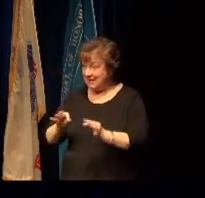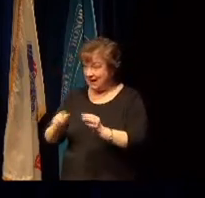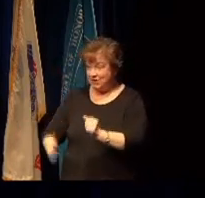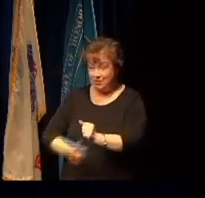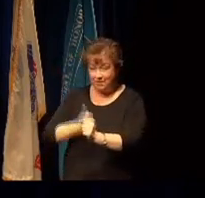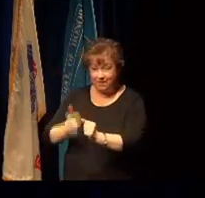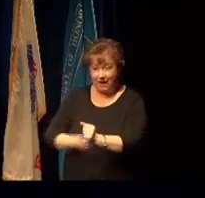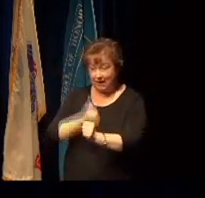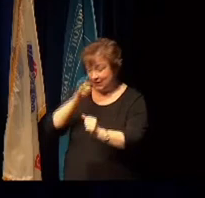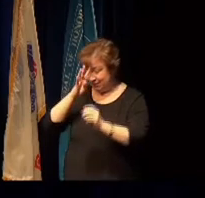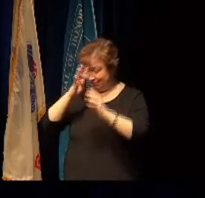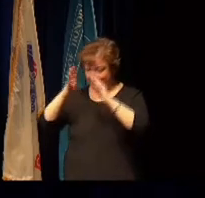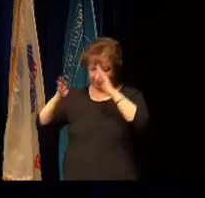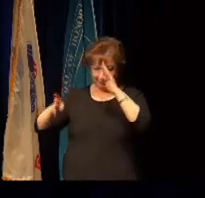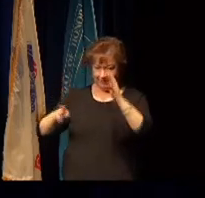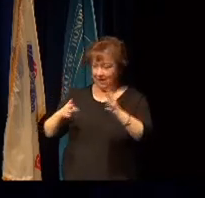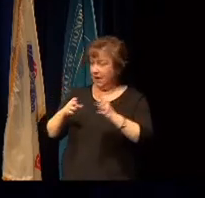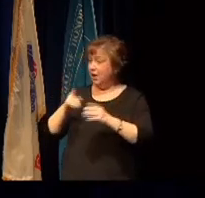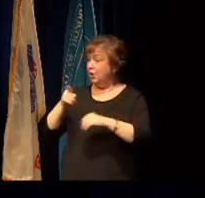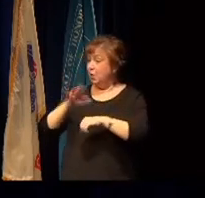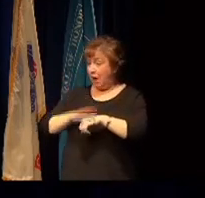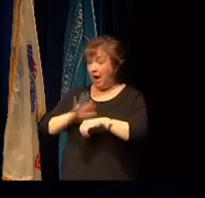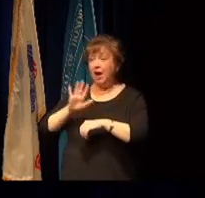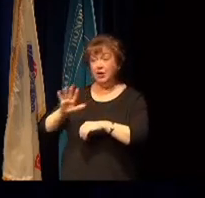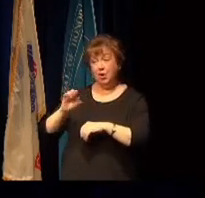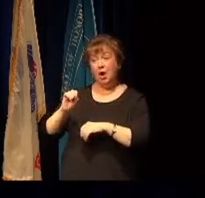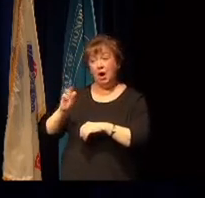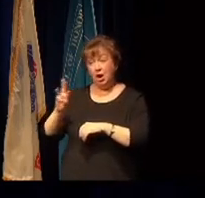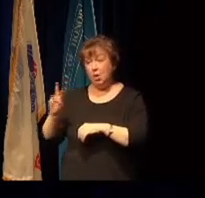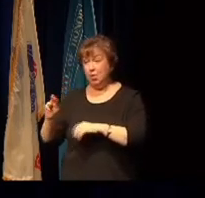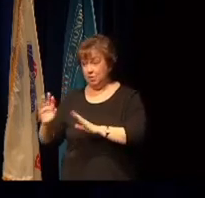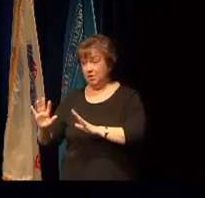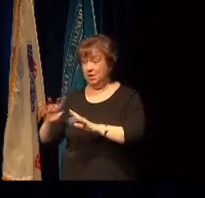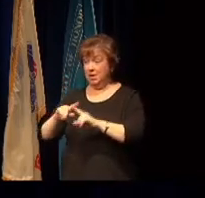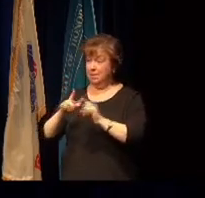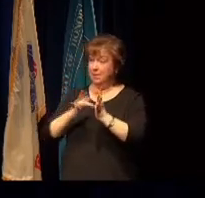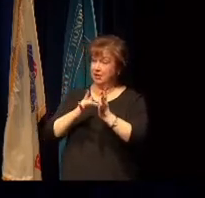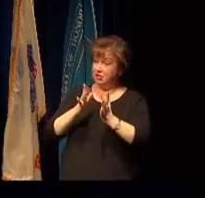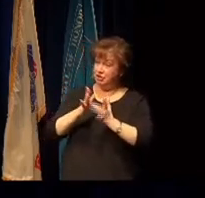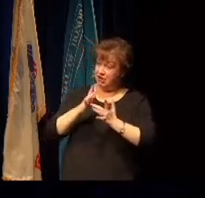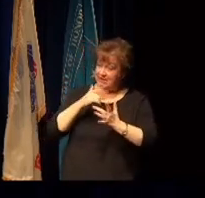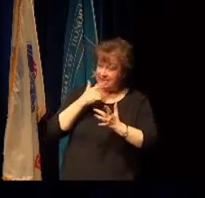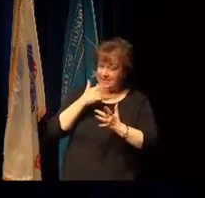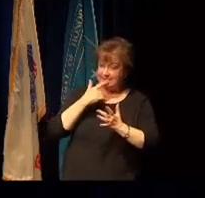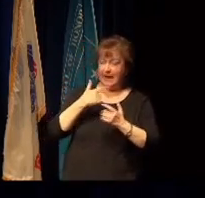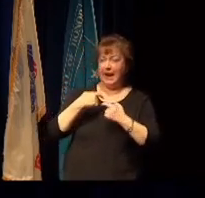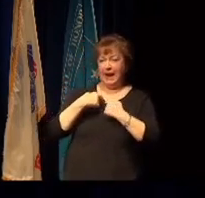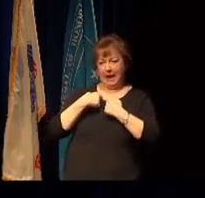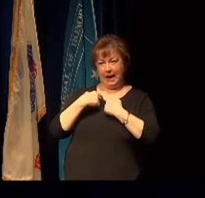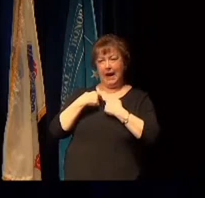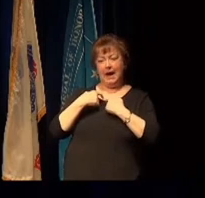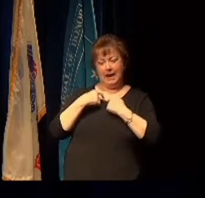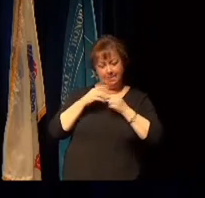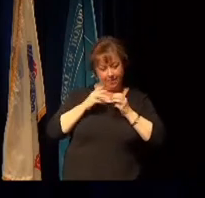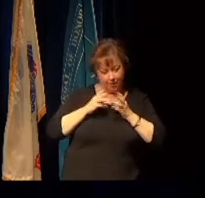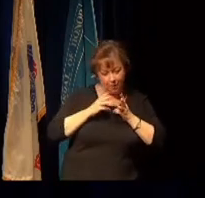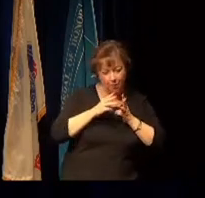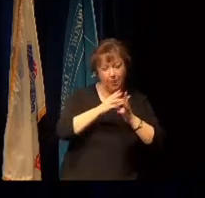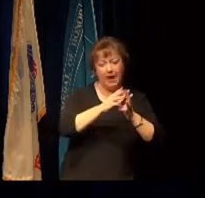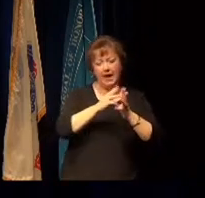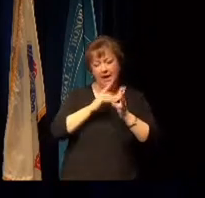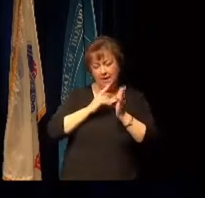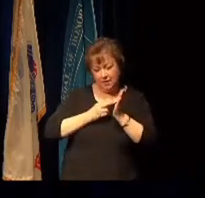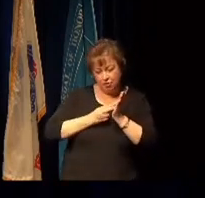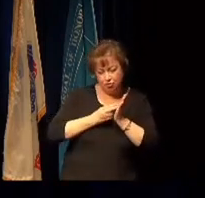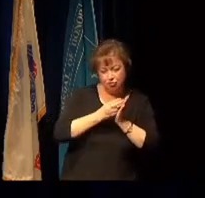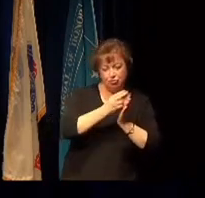concocted in your mind, you are on your own. But Jesus said this, I am the way, the truth, and the life.